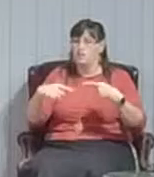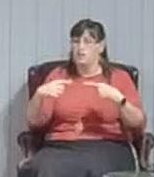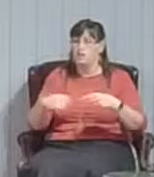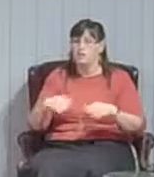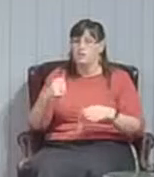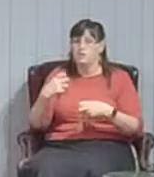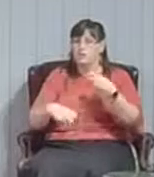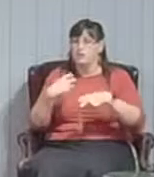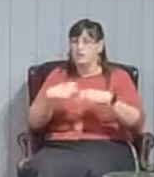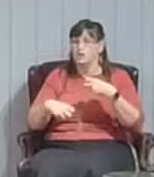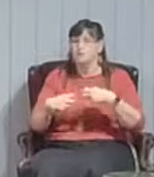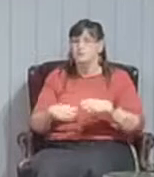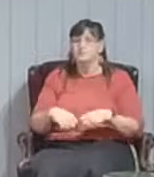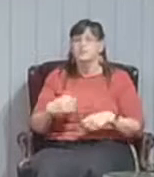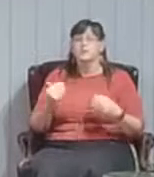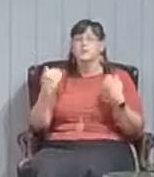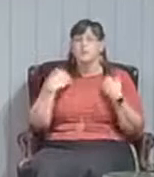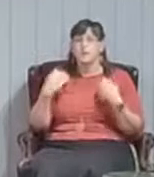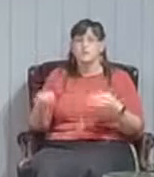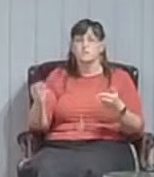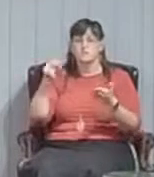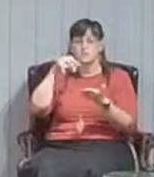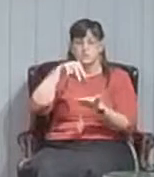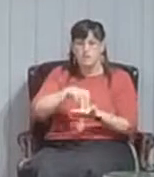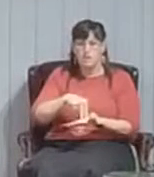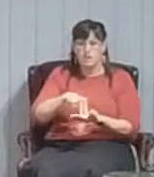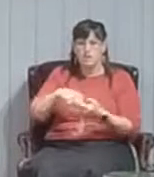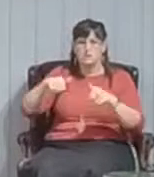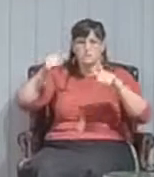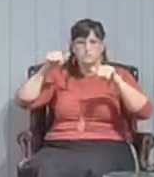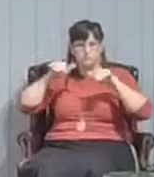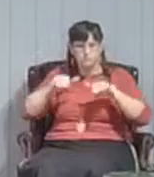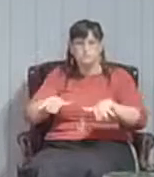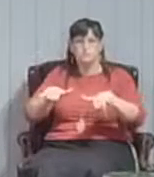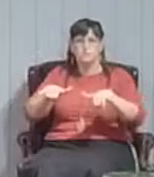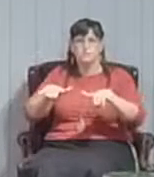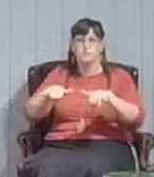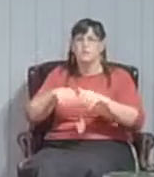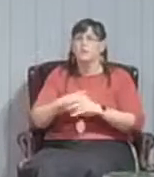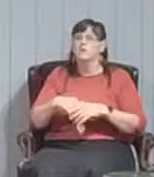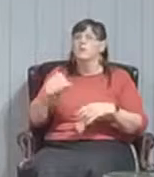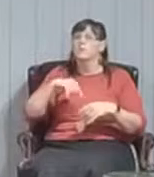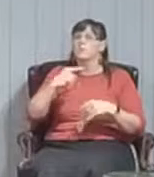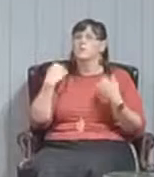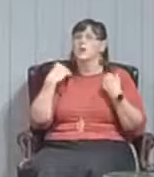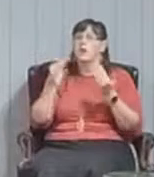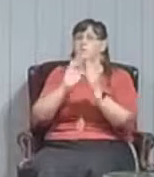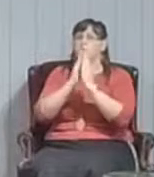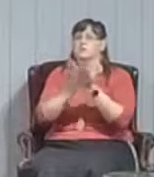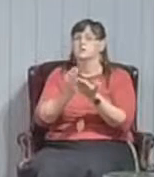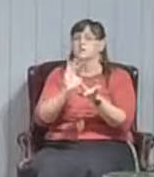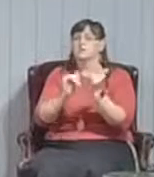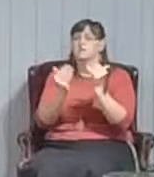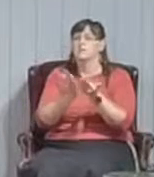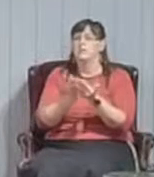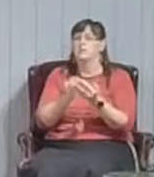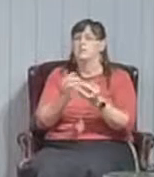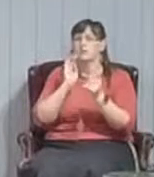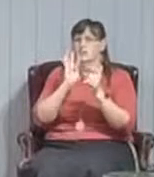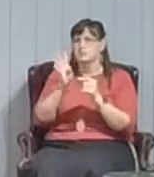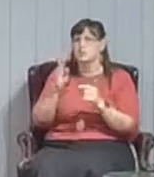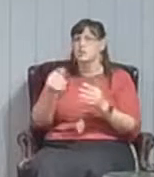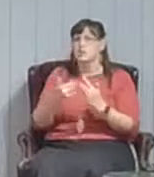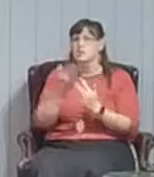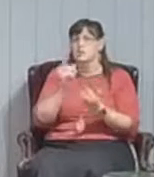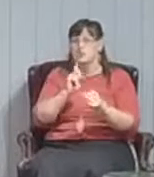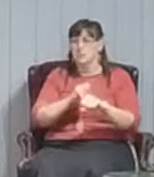And you don't see it really in the account of the book of Ezra, but we know we have some other books of the Bible that speak about this same period of time.